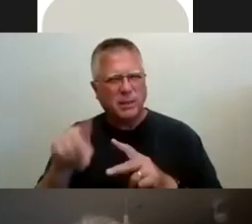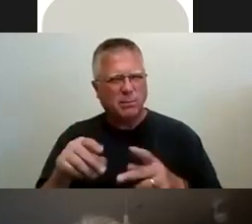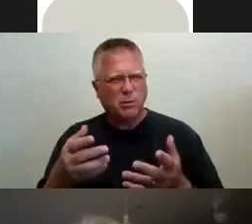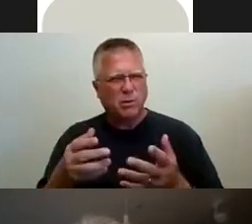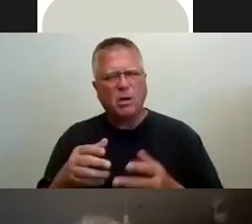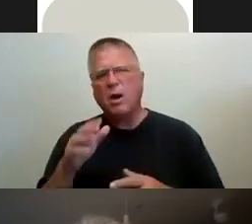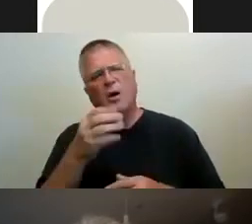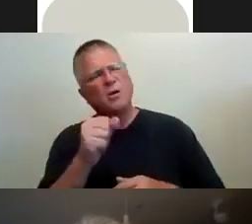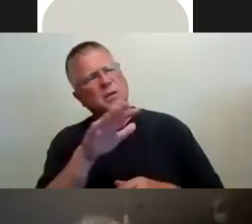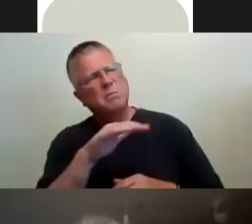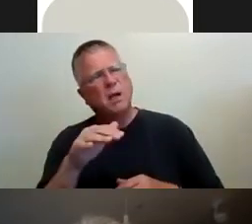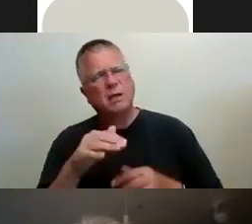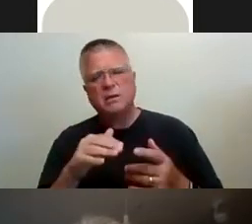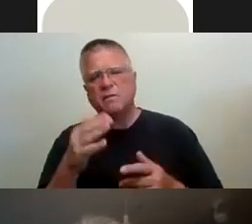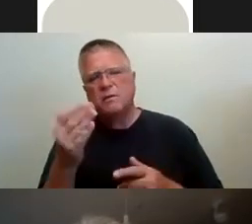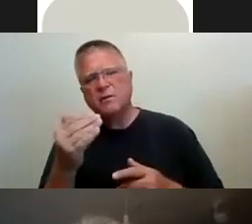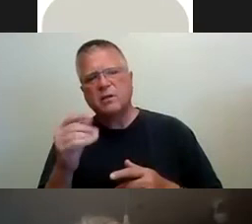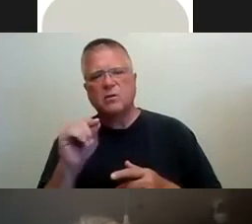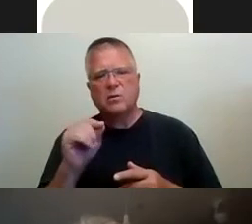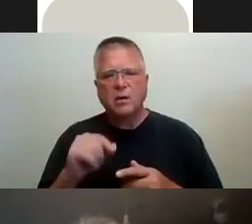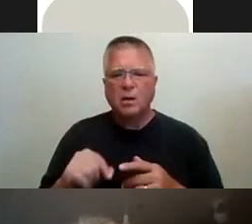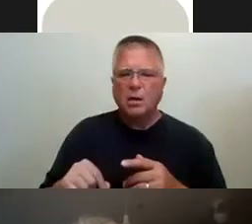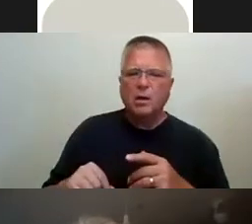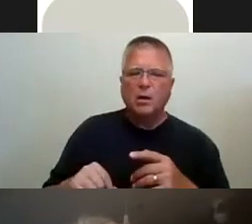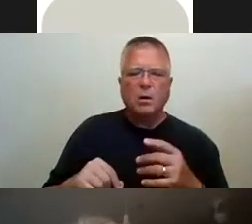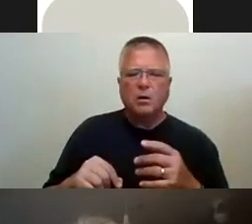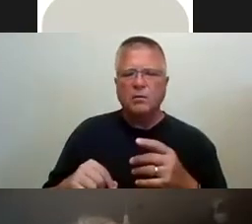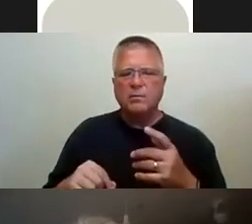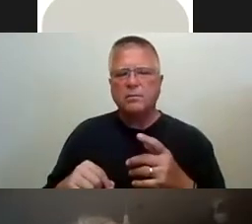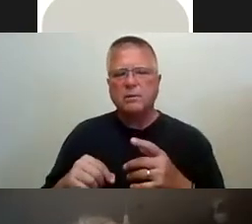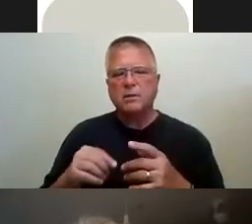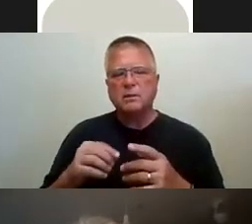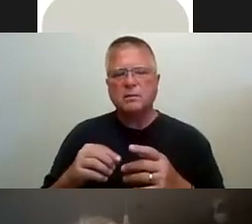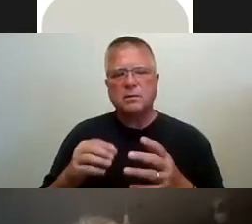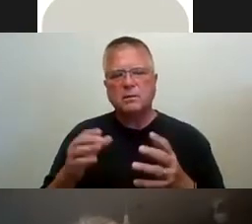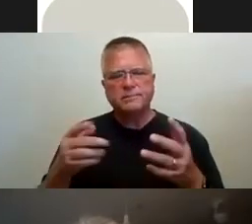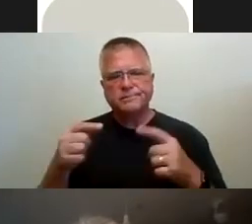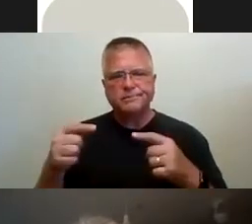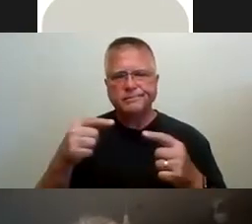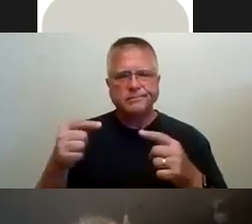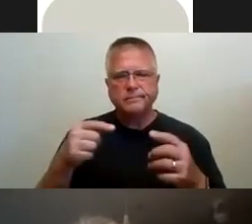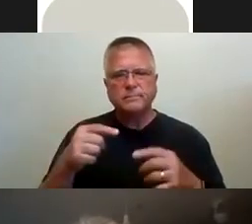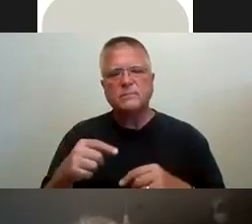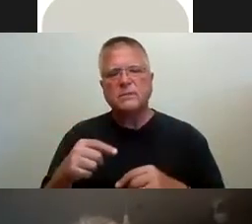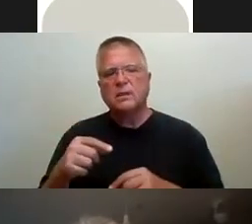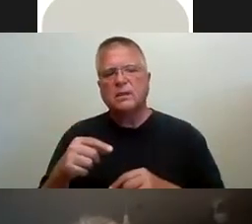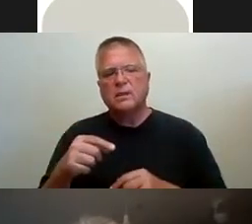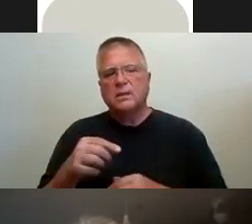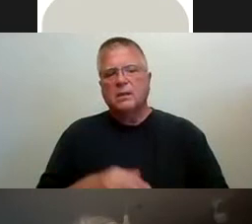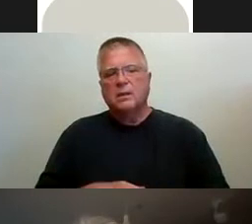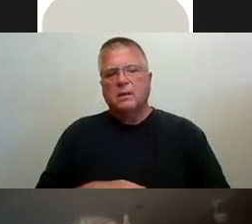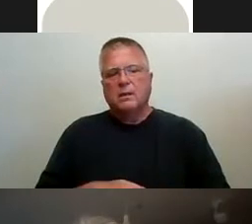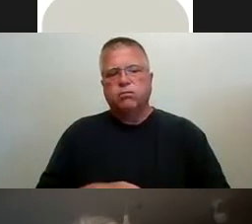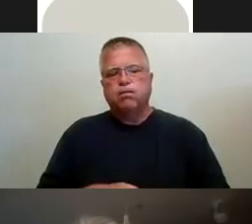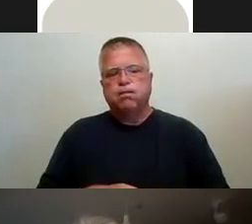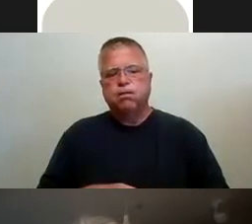It's about and 15 again, to I really feel if I 20% could, that regularly bicycle. what for I would like to various say trips. finally, just to close this with what I have to,